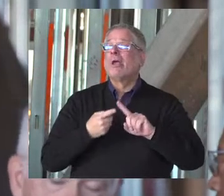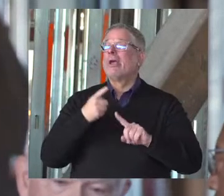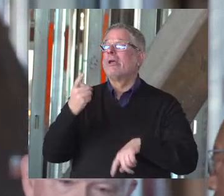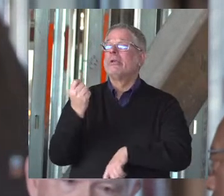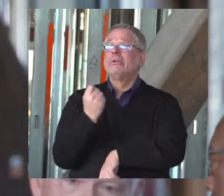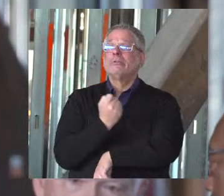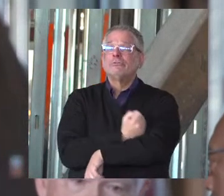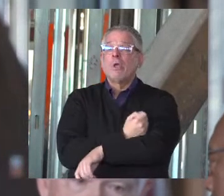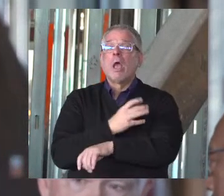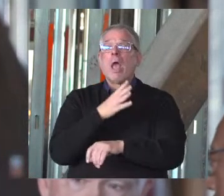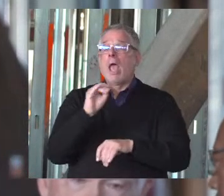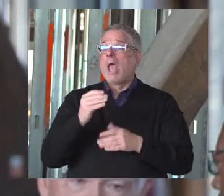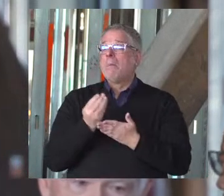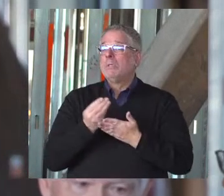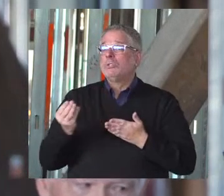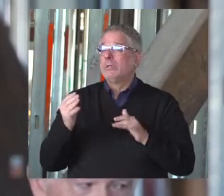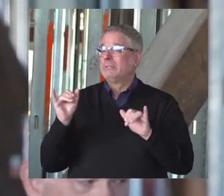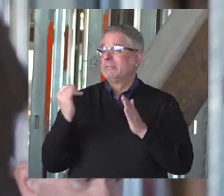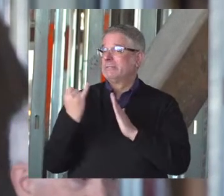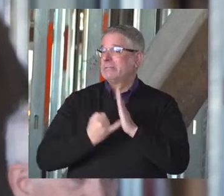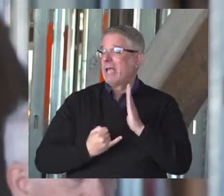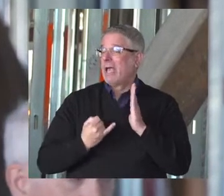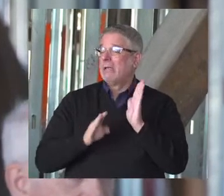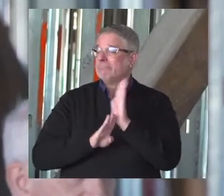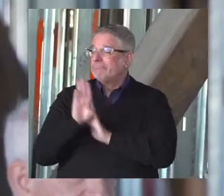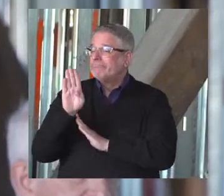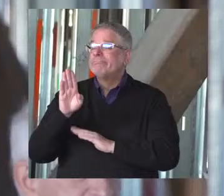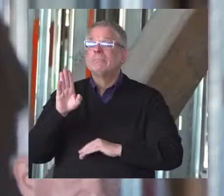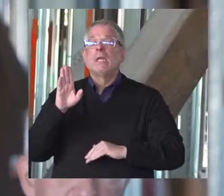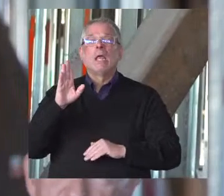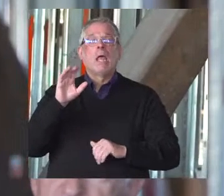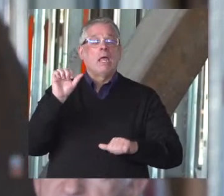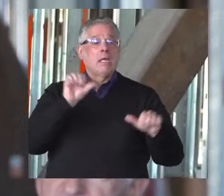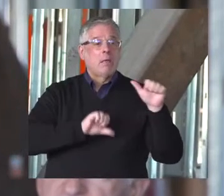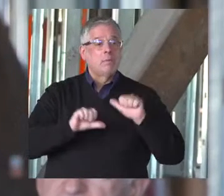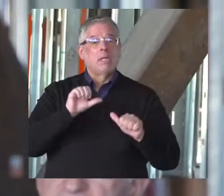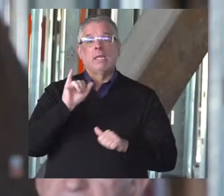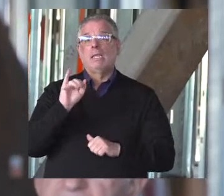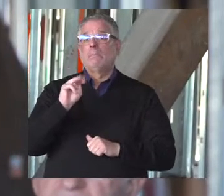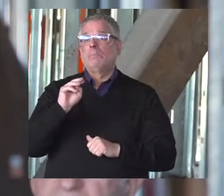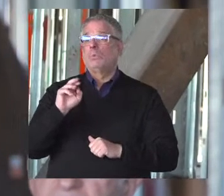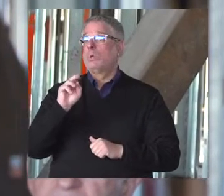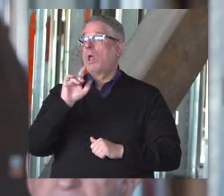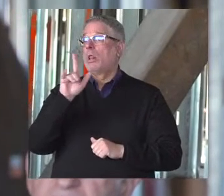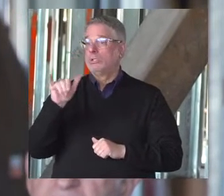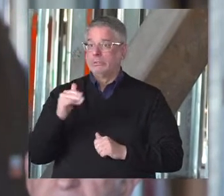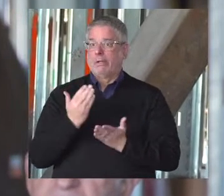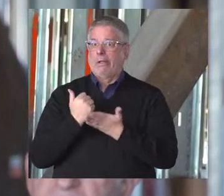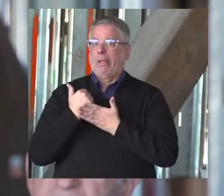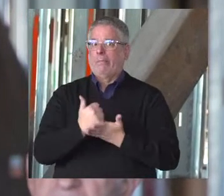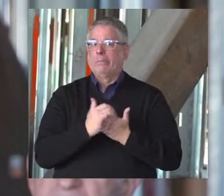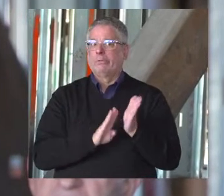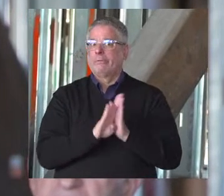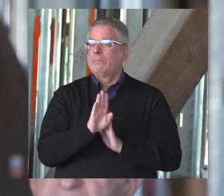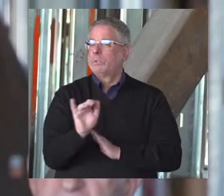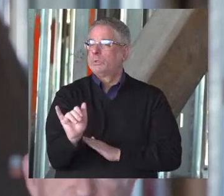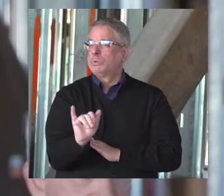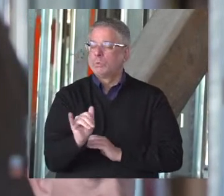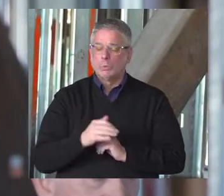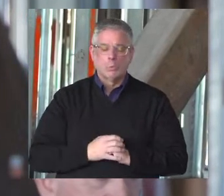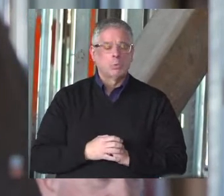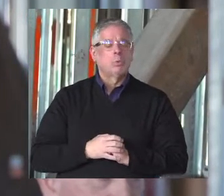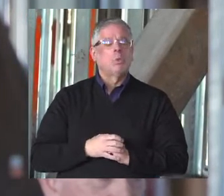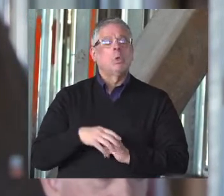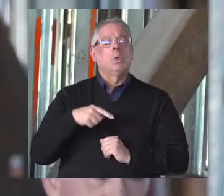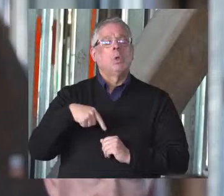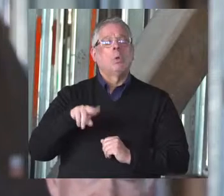material design, and hopefully even understanding the chemical binding that drives immunology. Delivered at scale, quantum